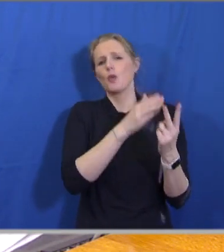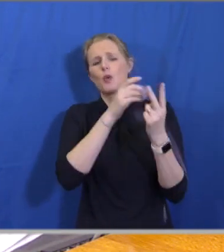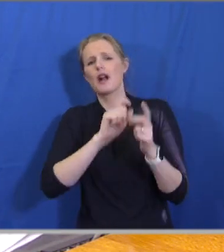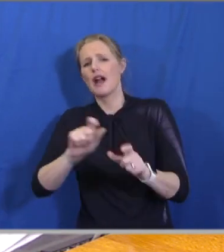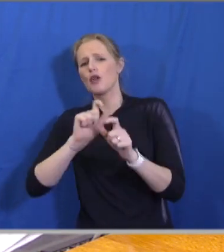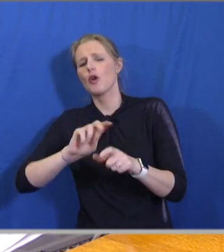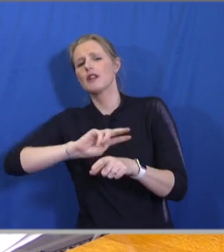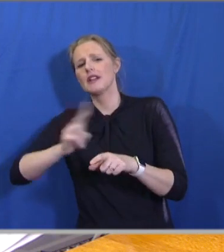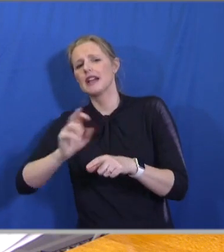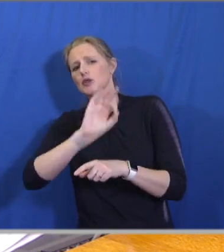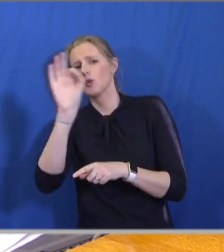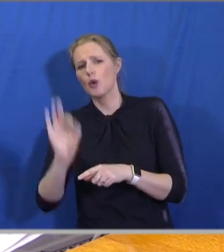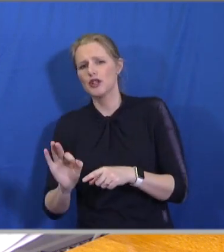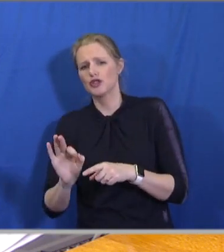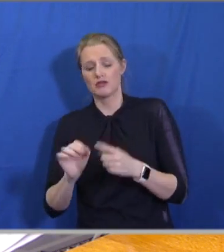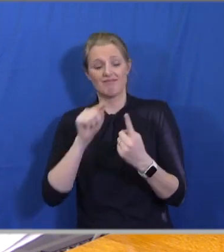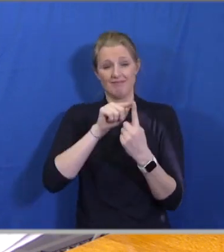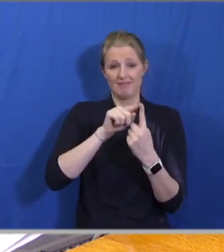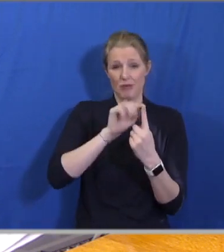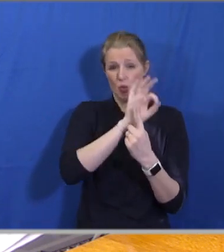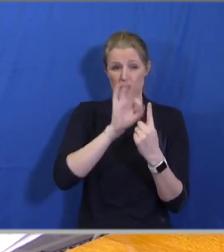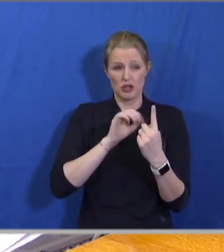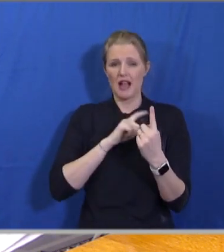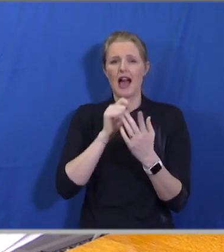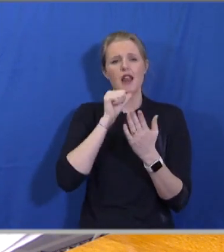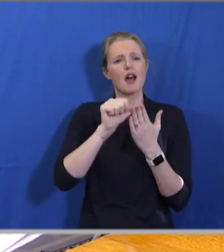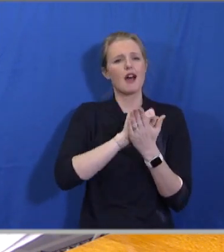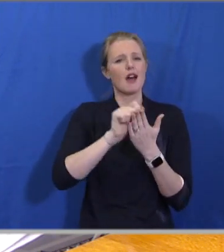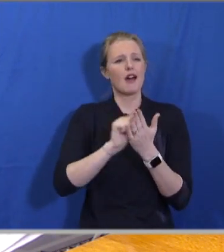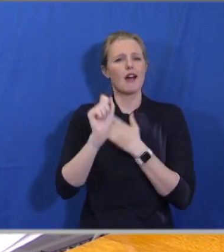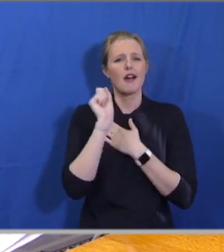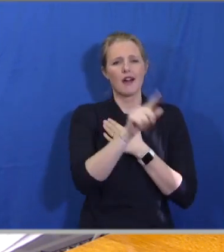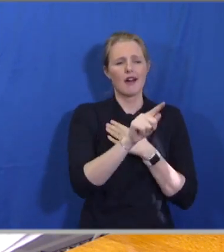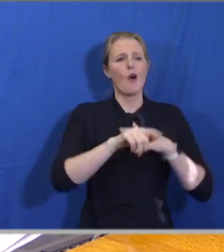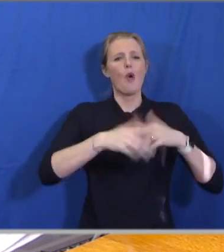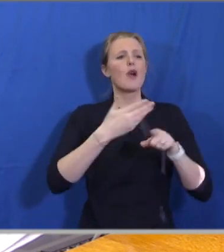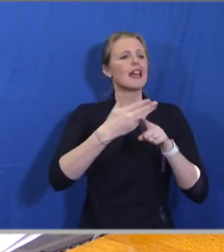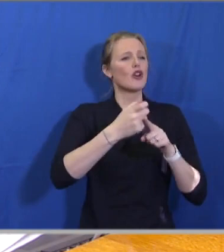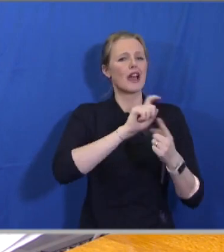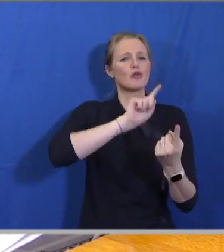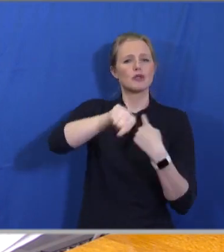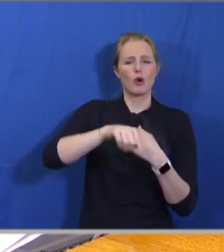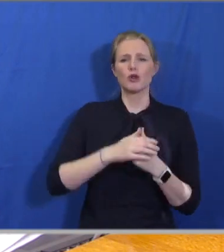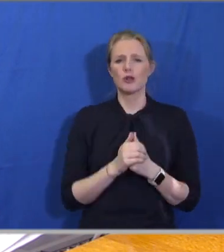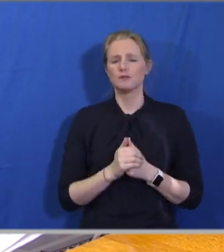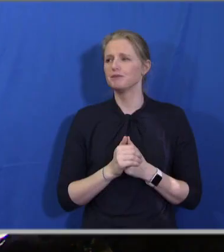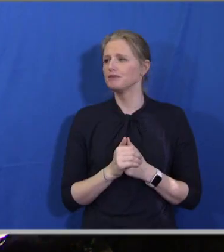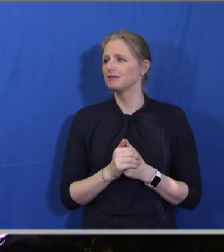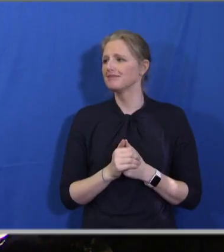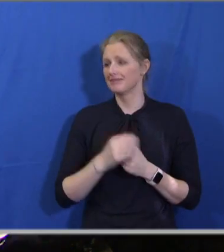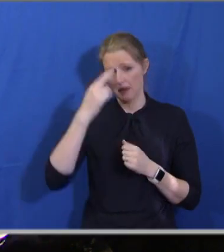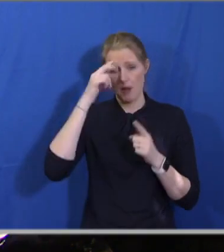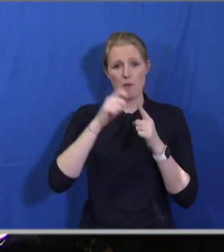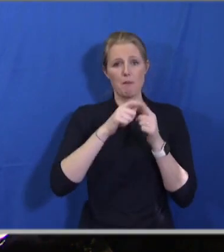writing, or we will, if we get Mark online, maybe he can pick up on it. But I'm going to go now to Paula. Thank you, Chair. My name is Paula